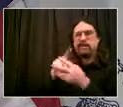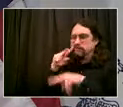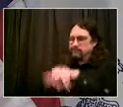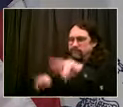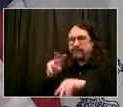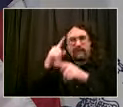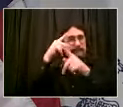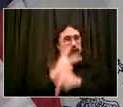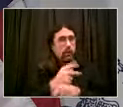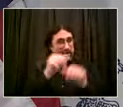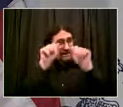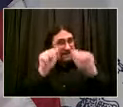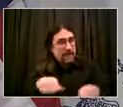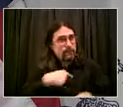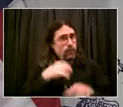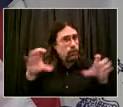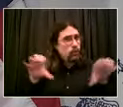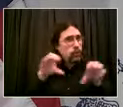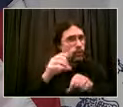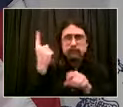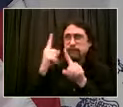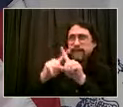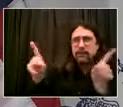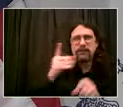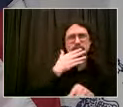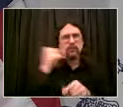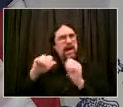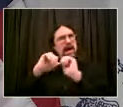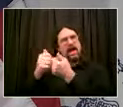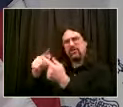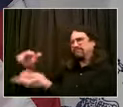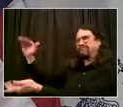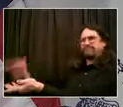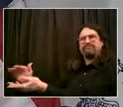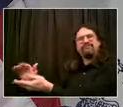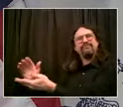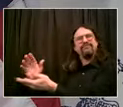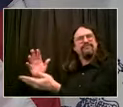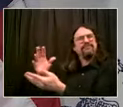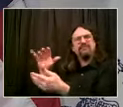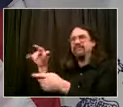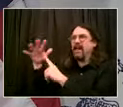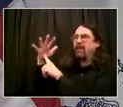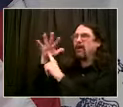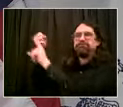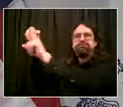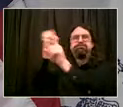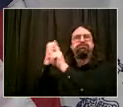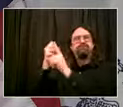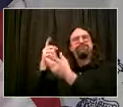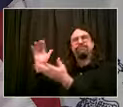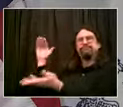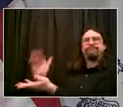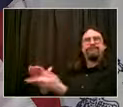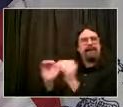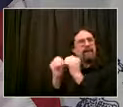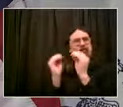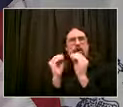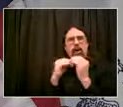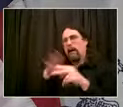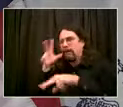you this recovery, 2021 is going to be the recovery year for New York City. It's going to be a recovery for all of us. And I want to